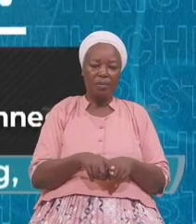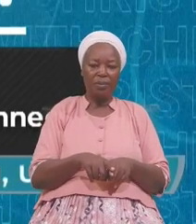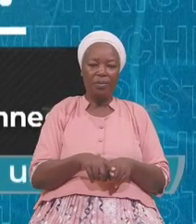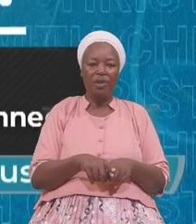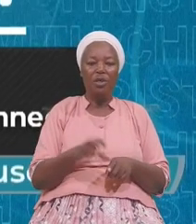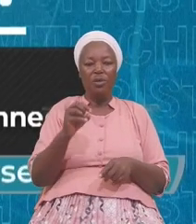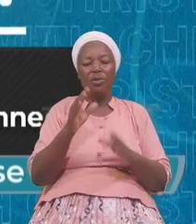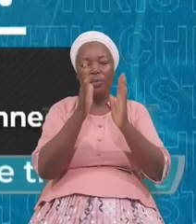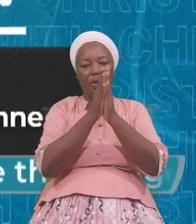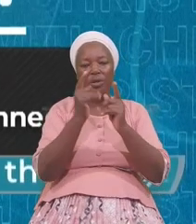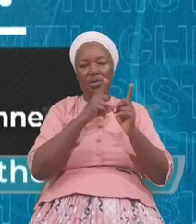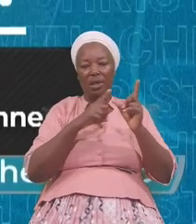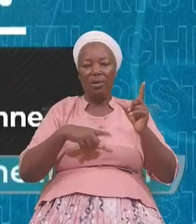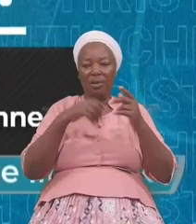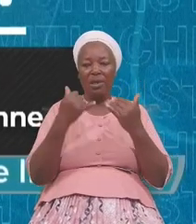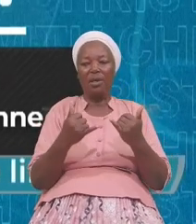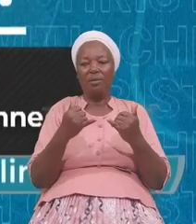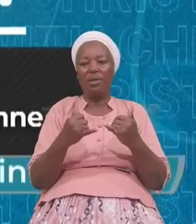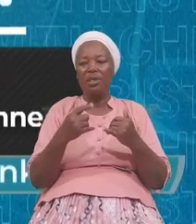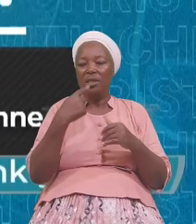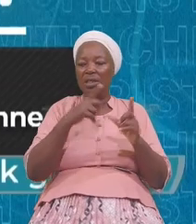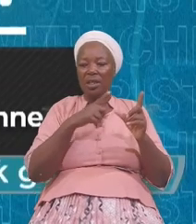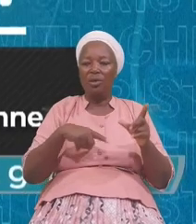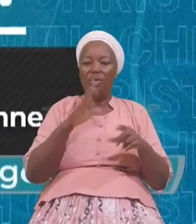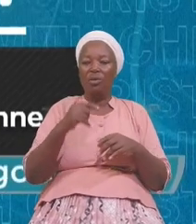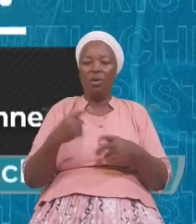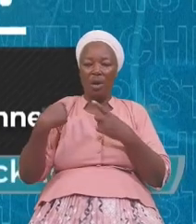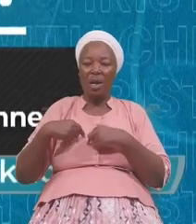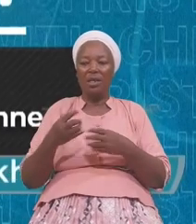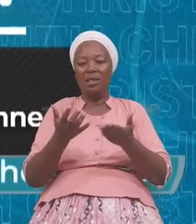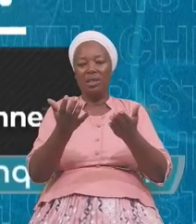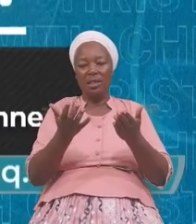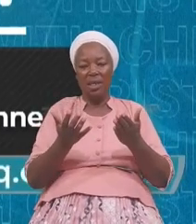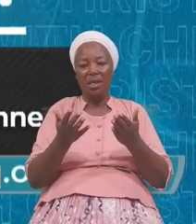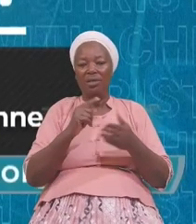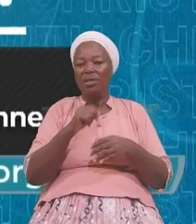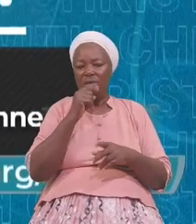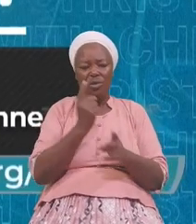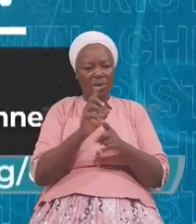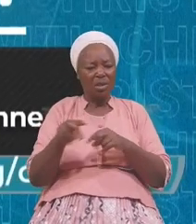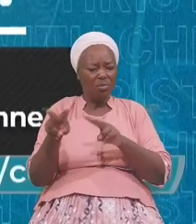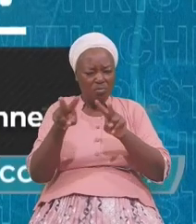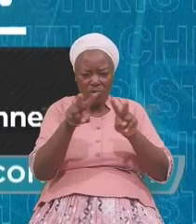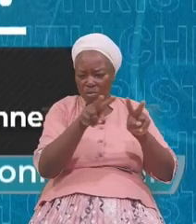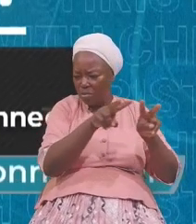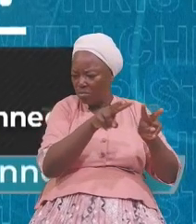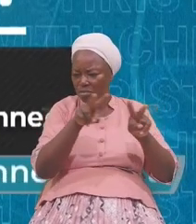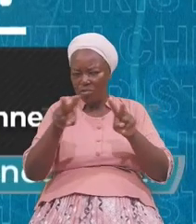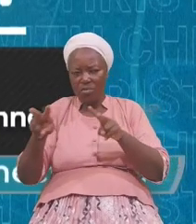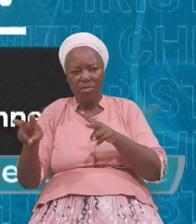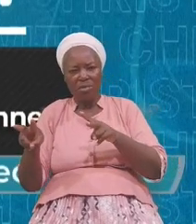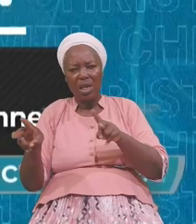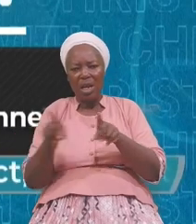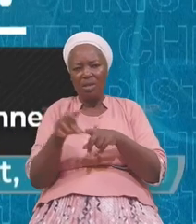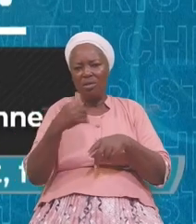So pray unto the Lord. Tell him your desire. You are not a spectator. You are not here to watch as others testify. There